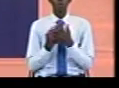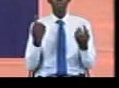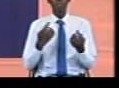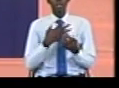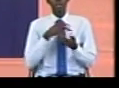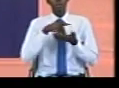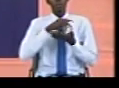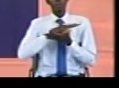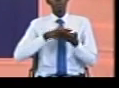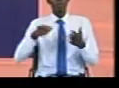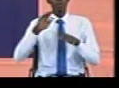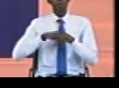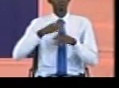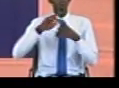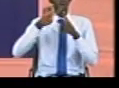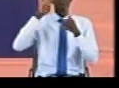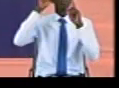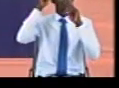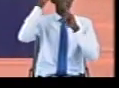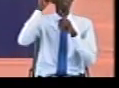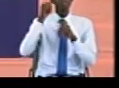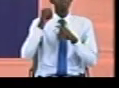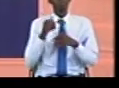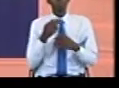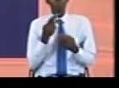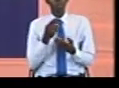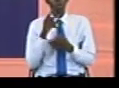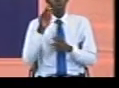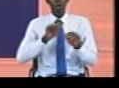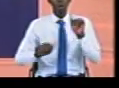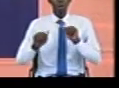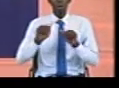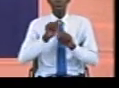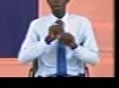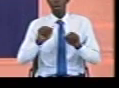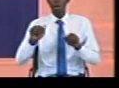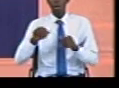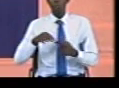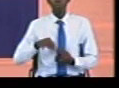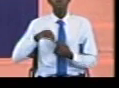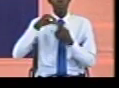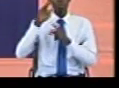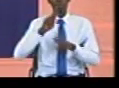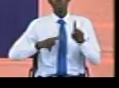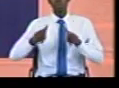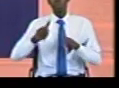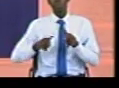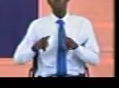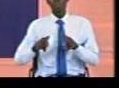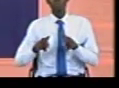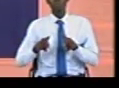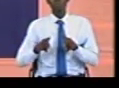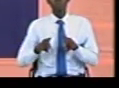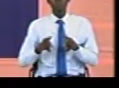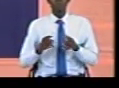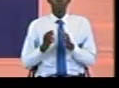a peculiar people, zealous of good works. We're looking at